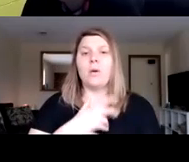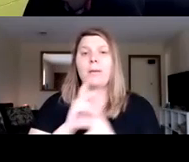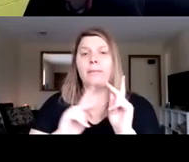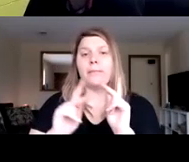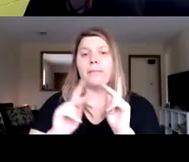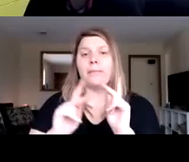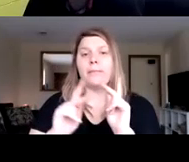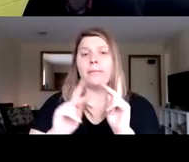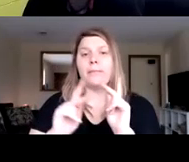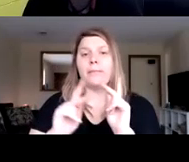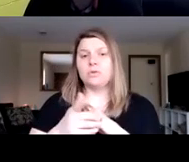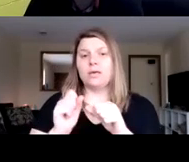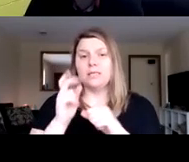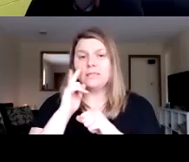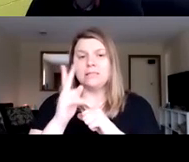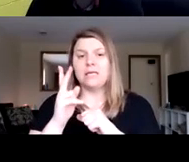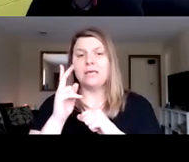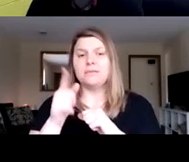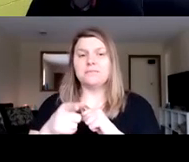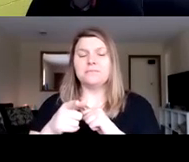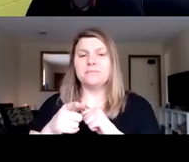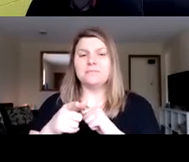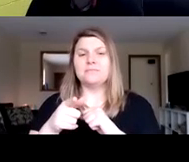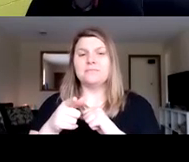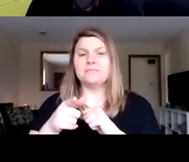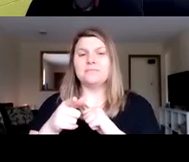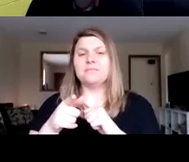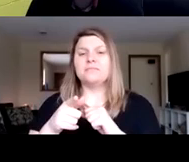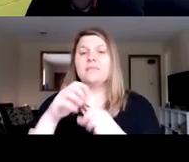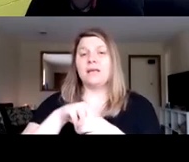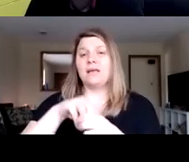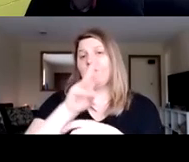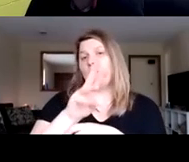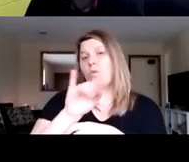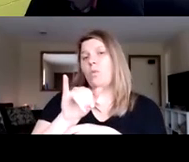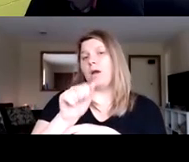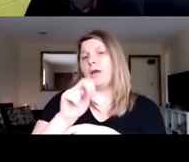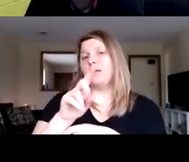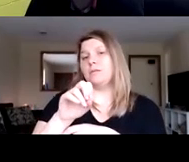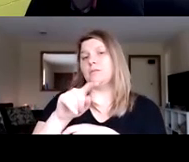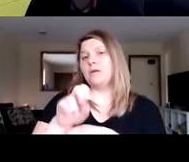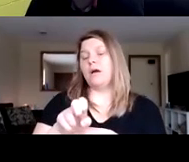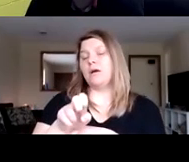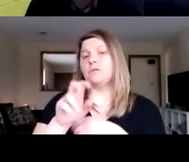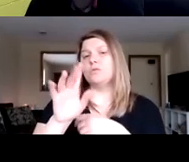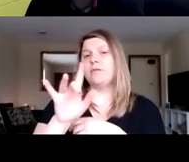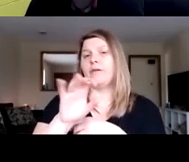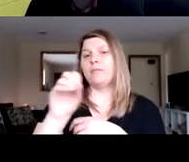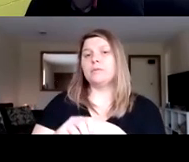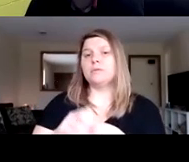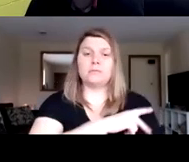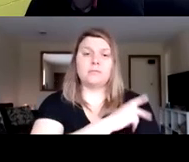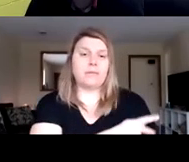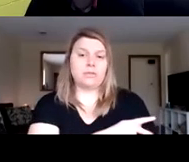population. And you can see here within Wyandotte County, the quarter of patients